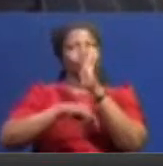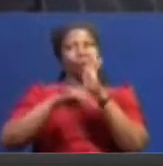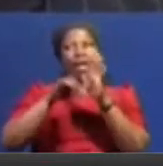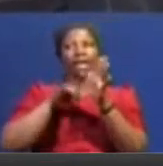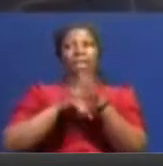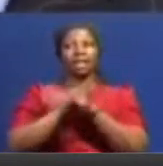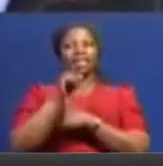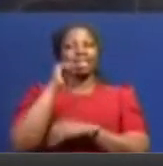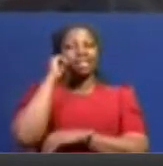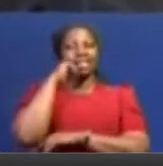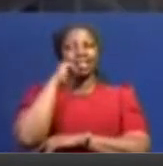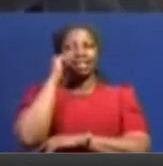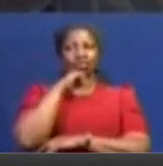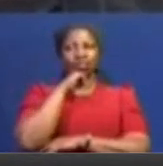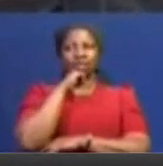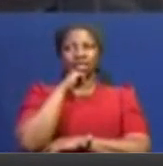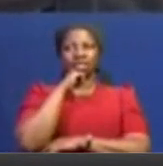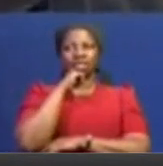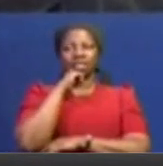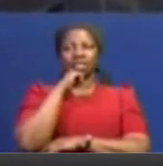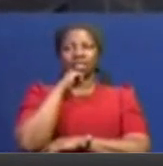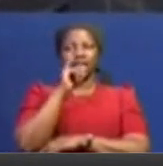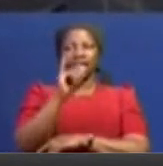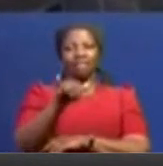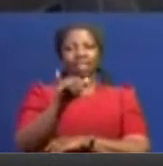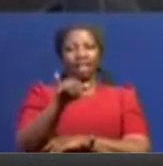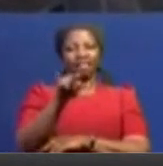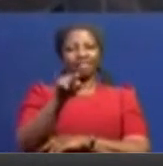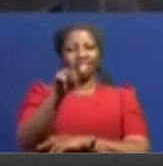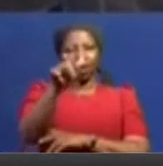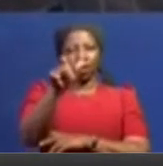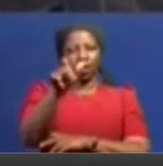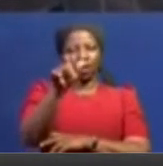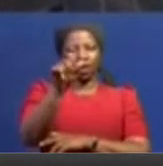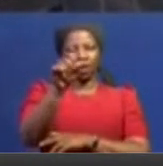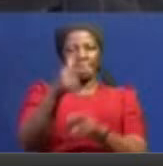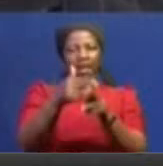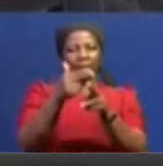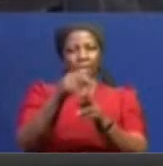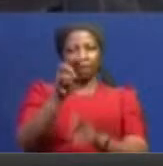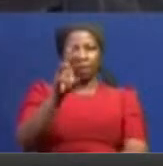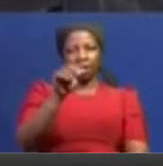of Kitui. That's the Wanjiku.